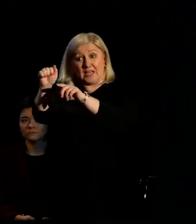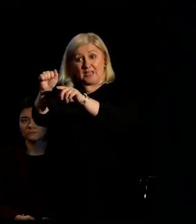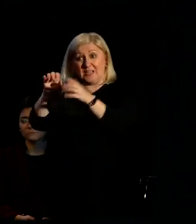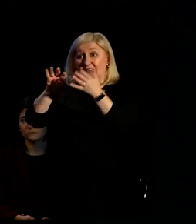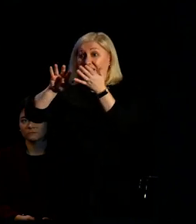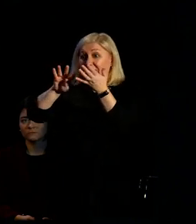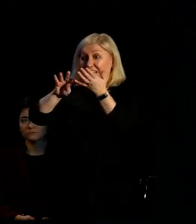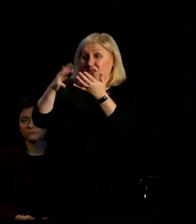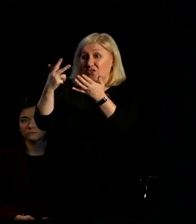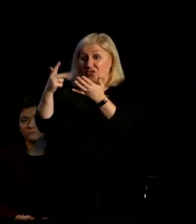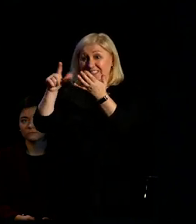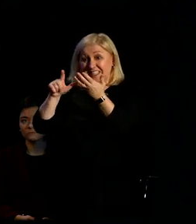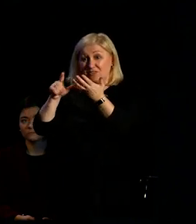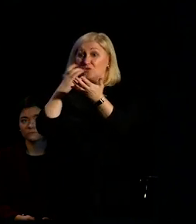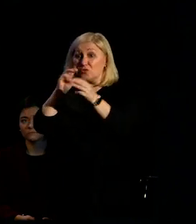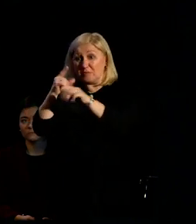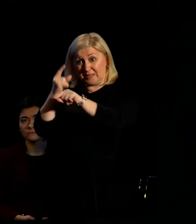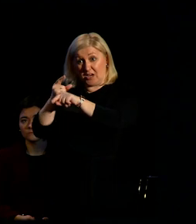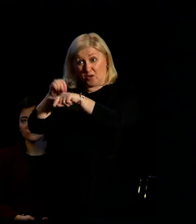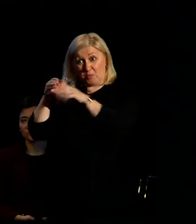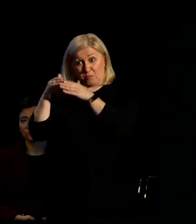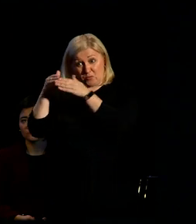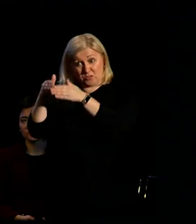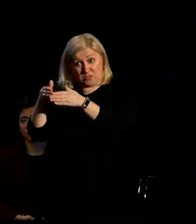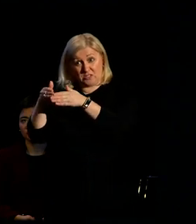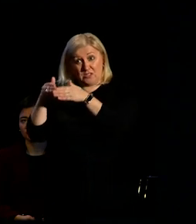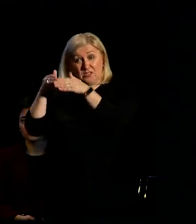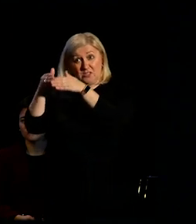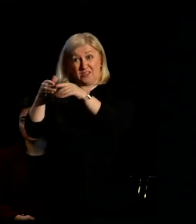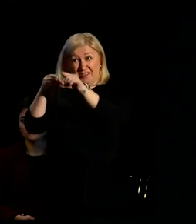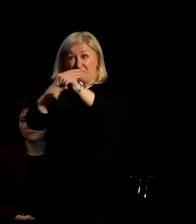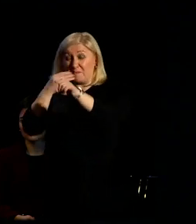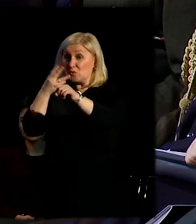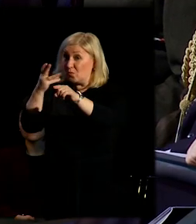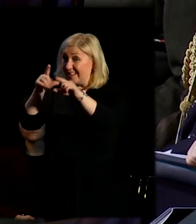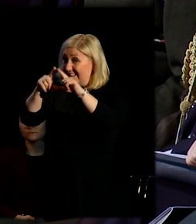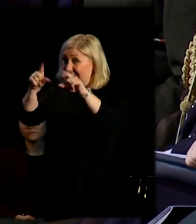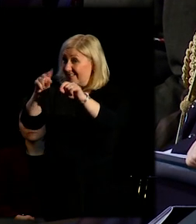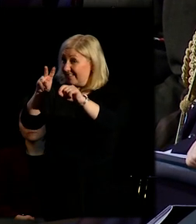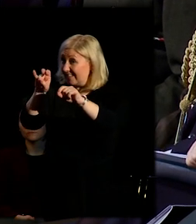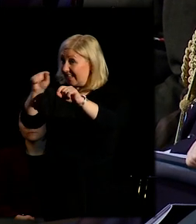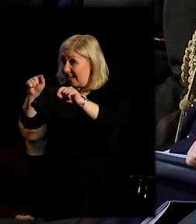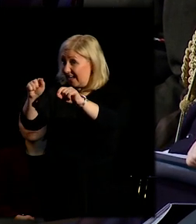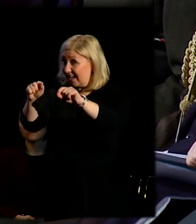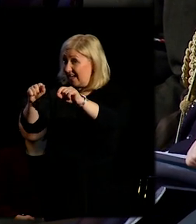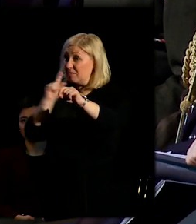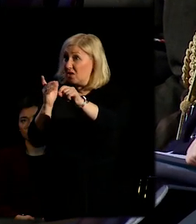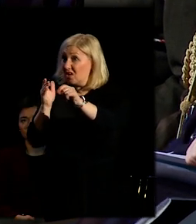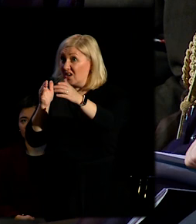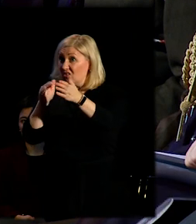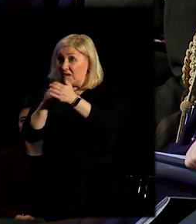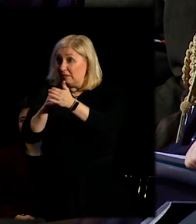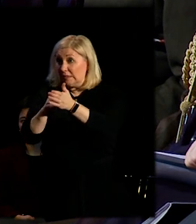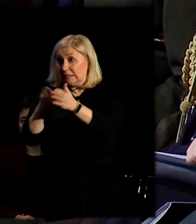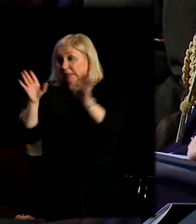Jewish people on board. The promised US visas never materialized, and permission to land in the US was